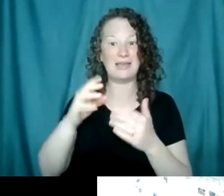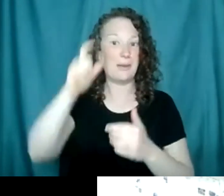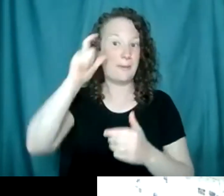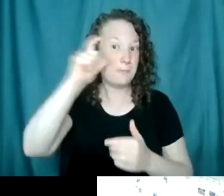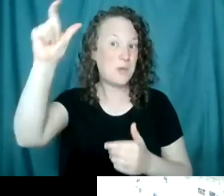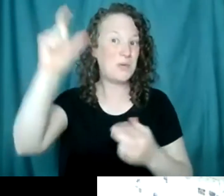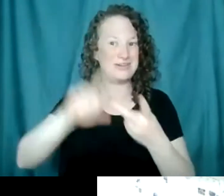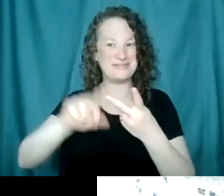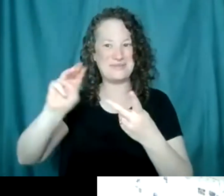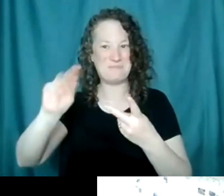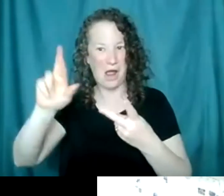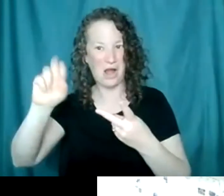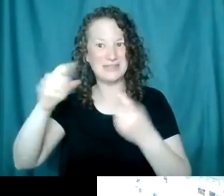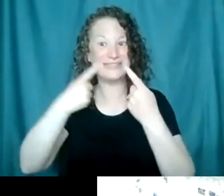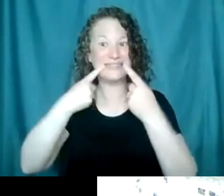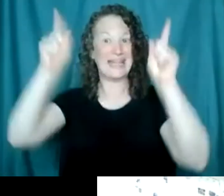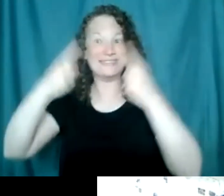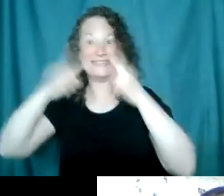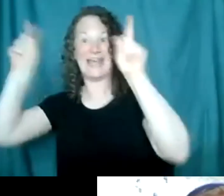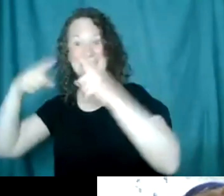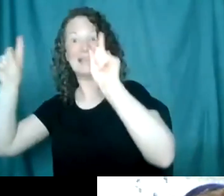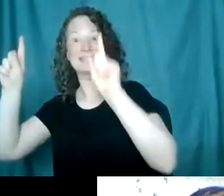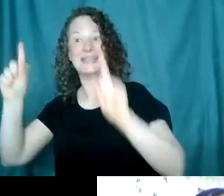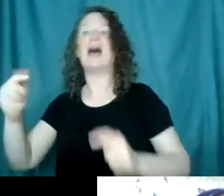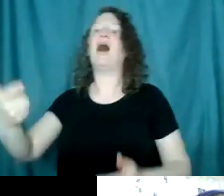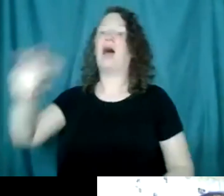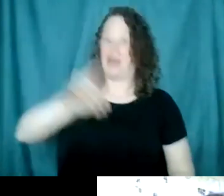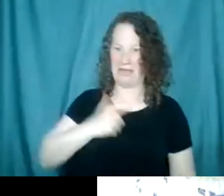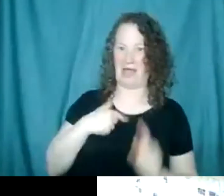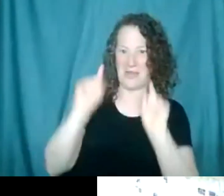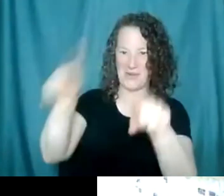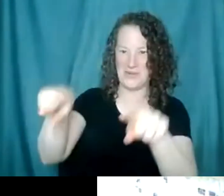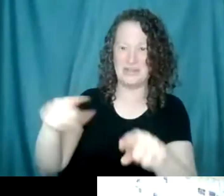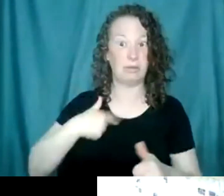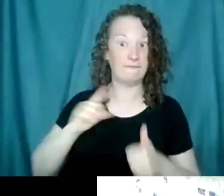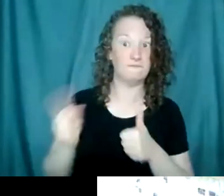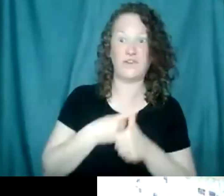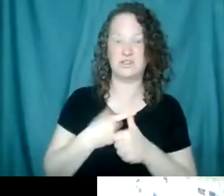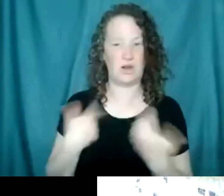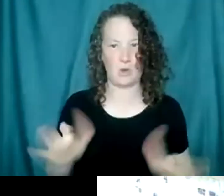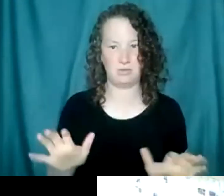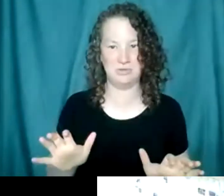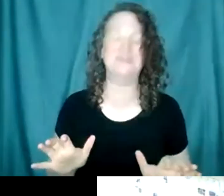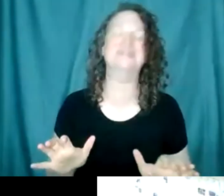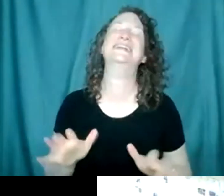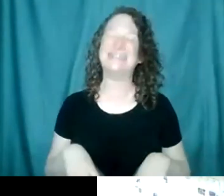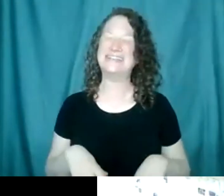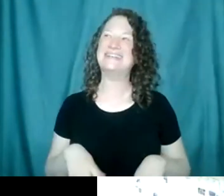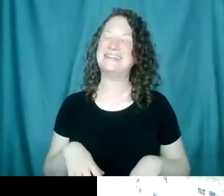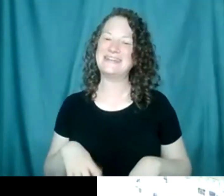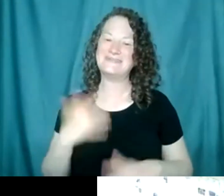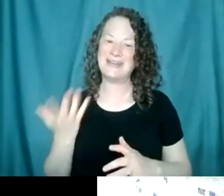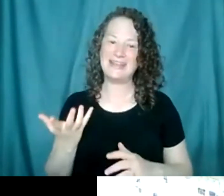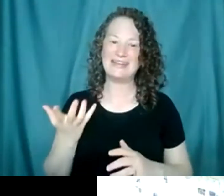have an opportunity to go, maybe. I don't know if I want to be the first person to go there. But ultimately,